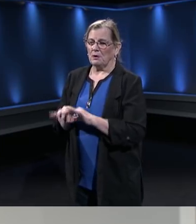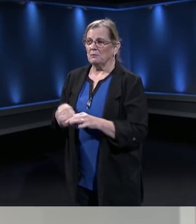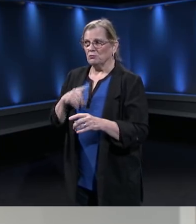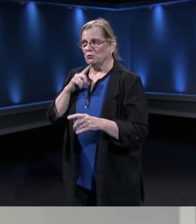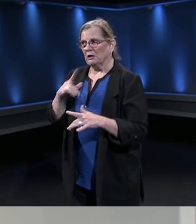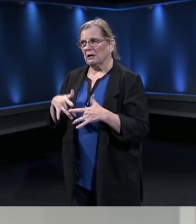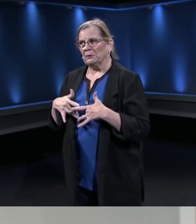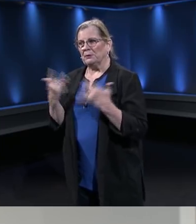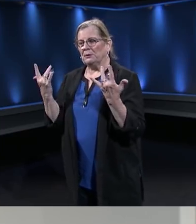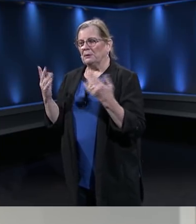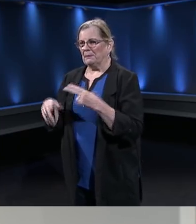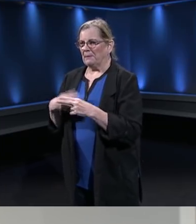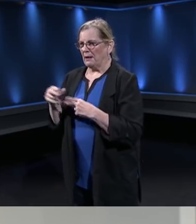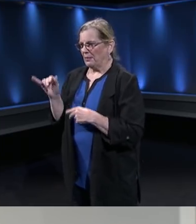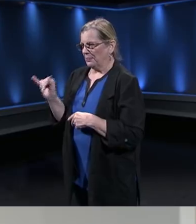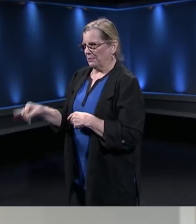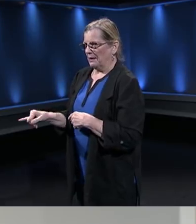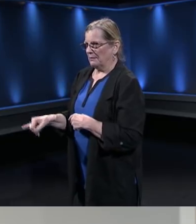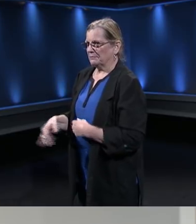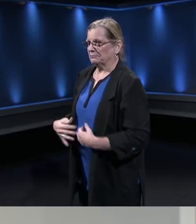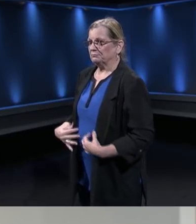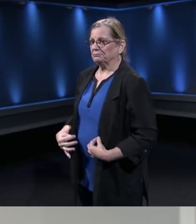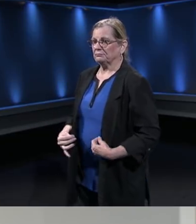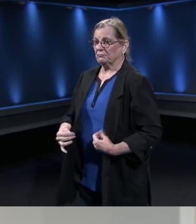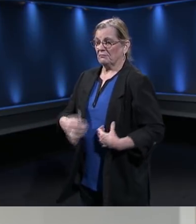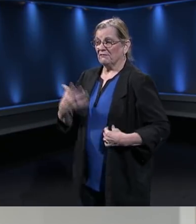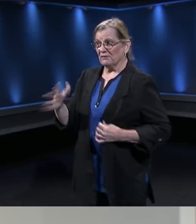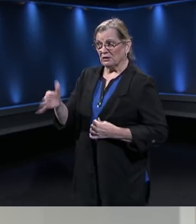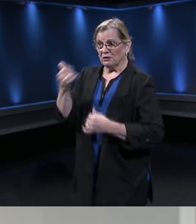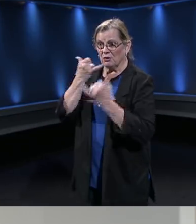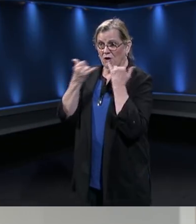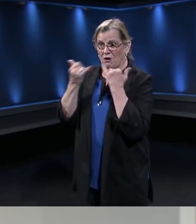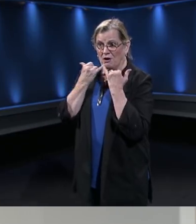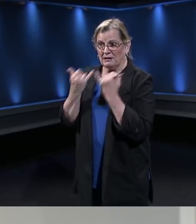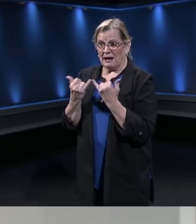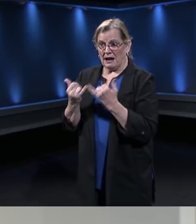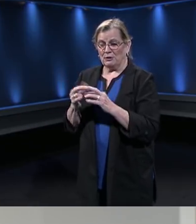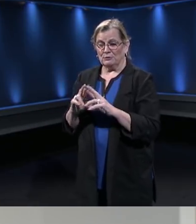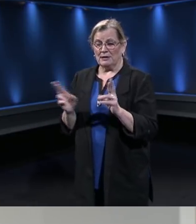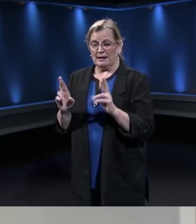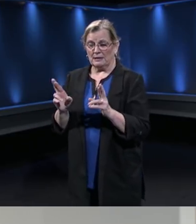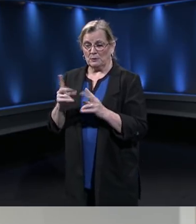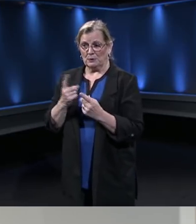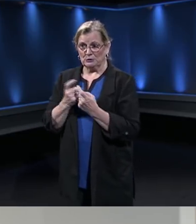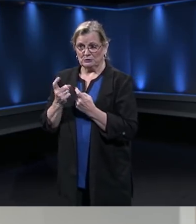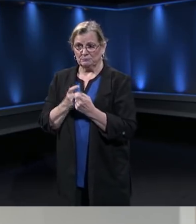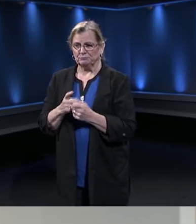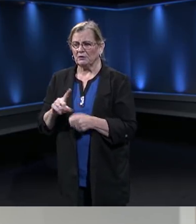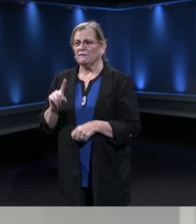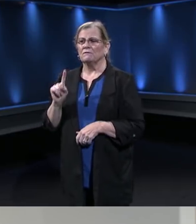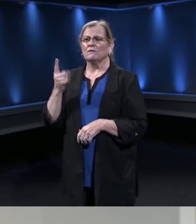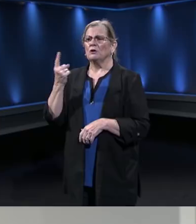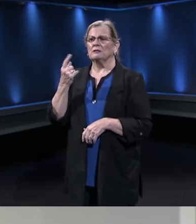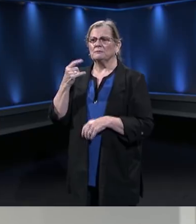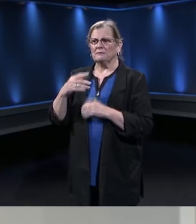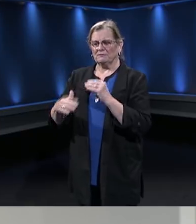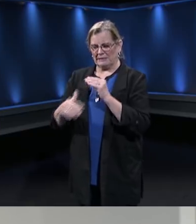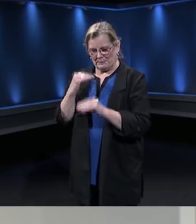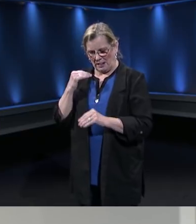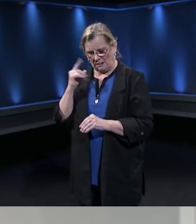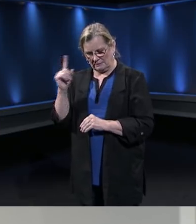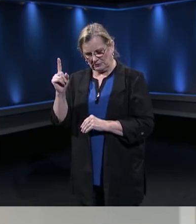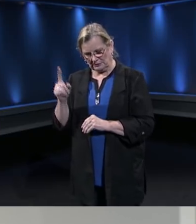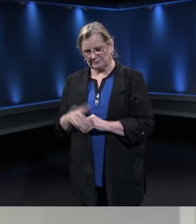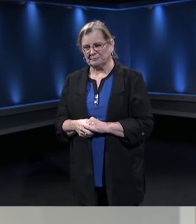doing. Let's take a few calls and see what some of the questions are. First, we're going to do an email. In the past, my